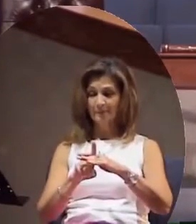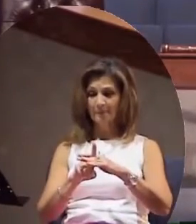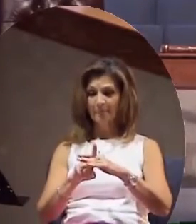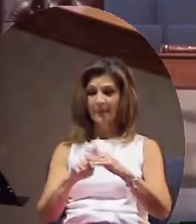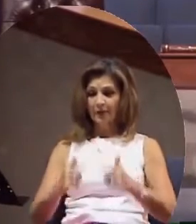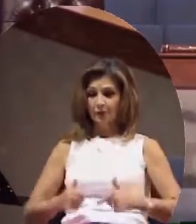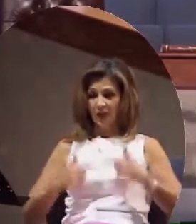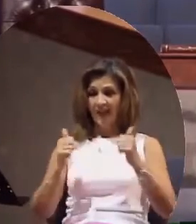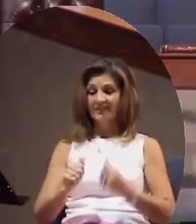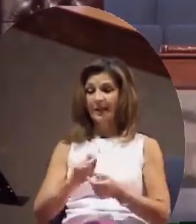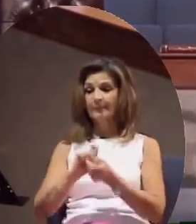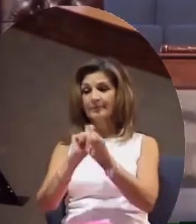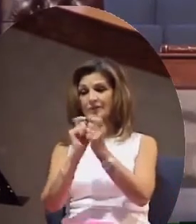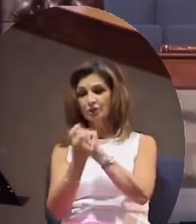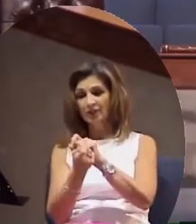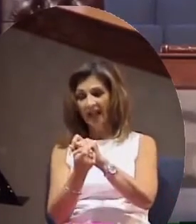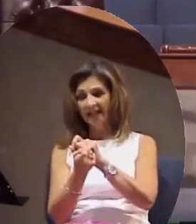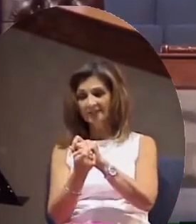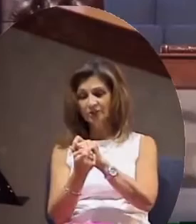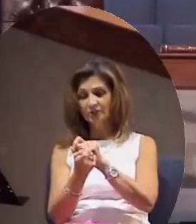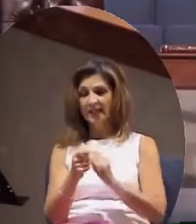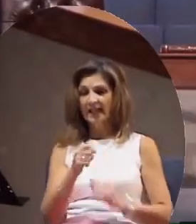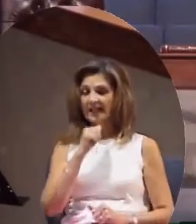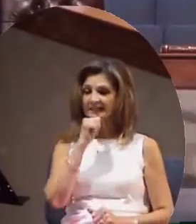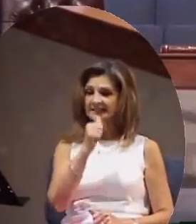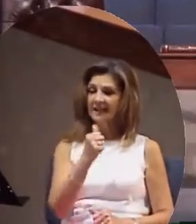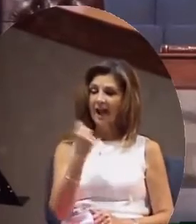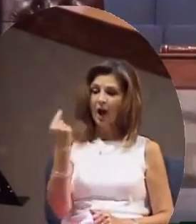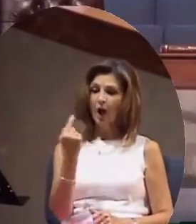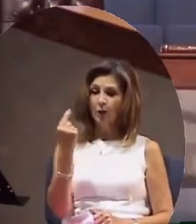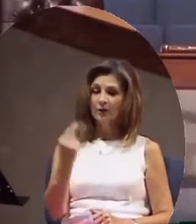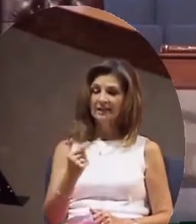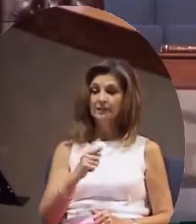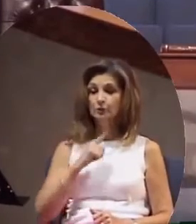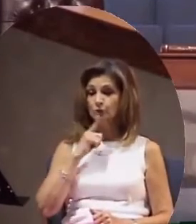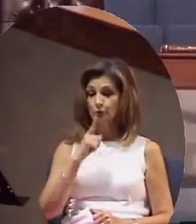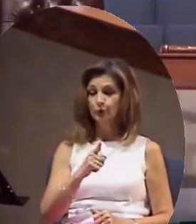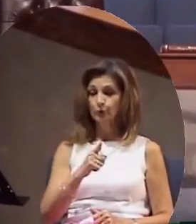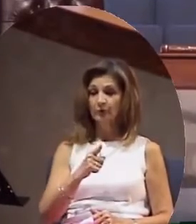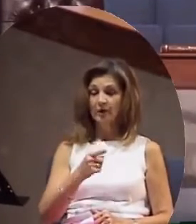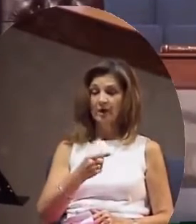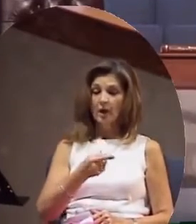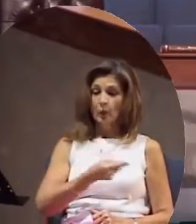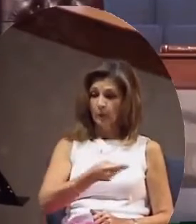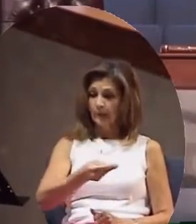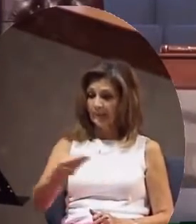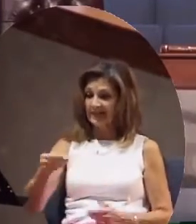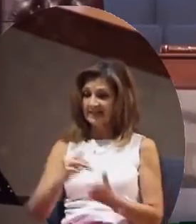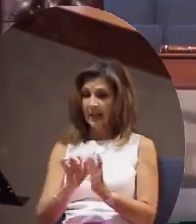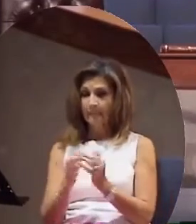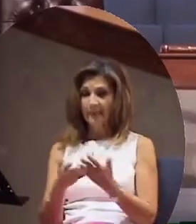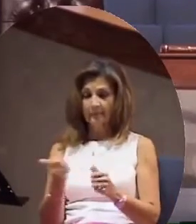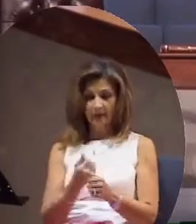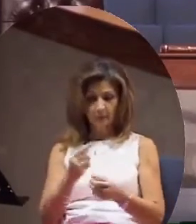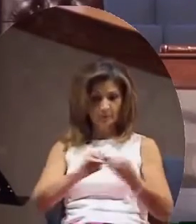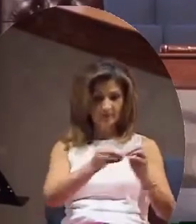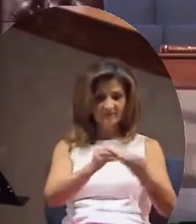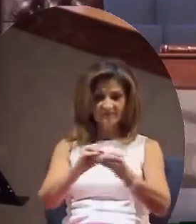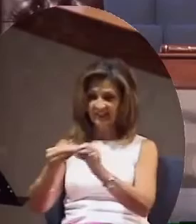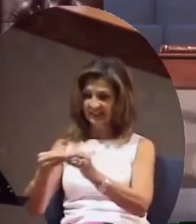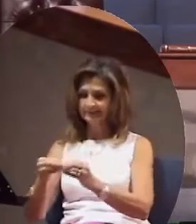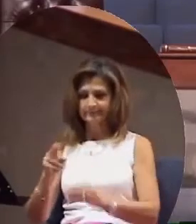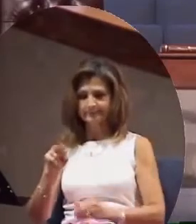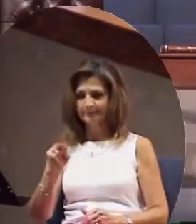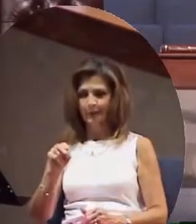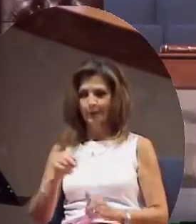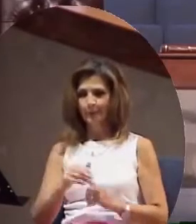your life can be changed. In other words, it's not just truth, or we'd pass out Bibles tonight and everybody would be fixed. It's